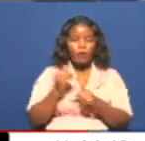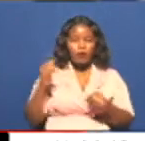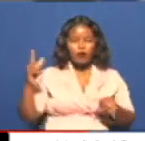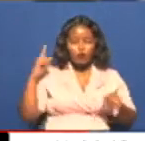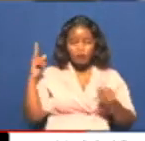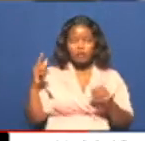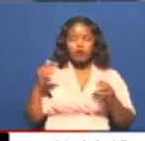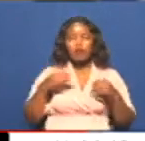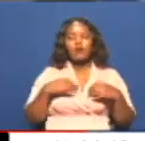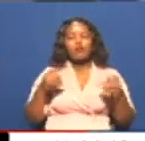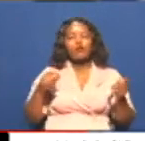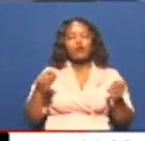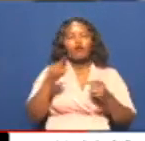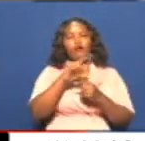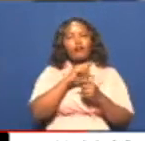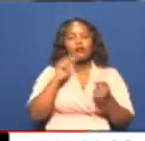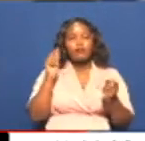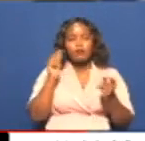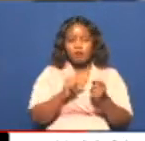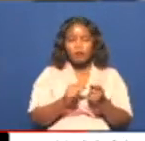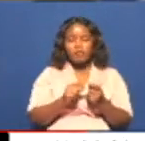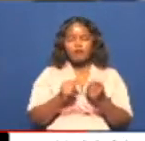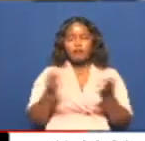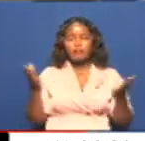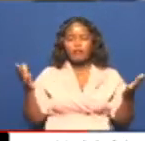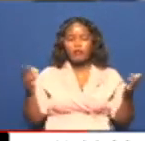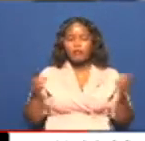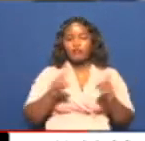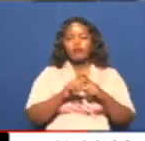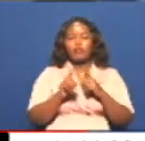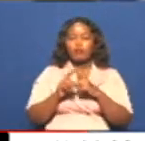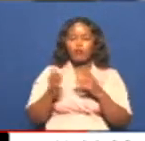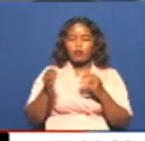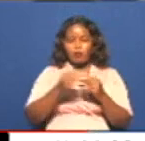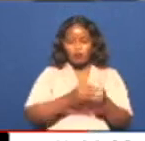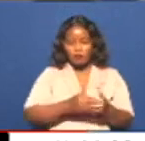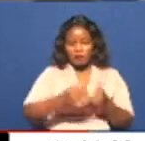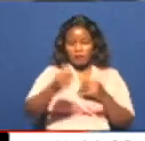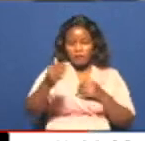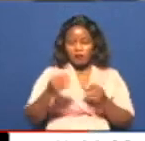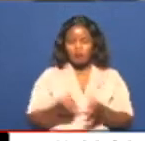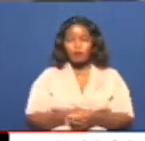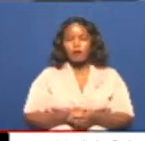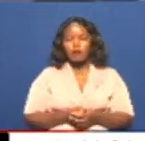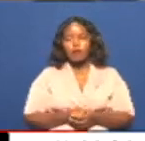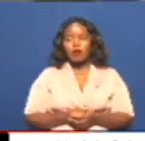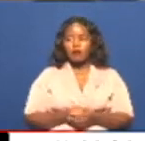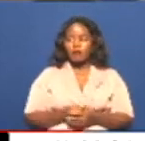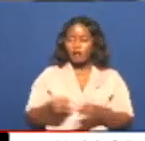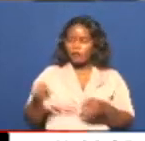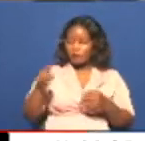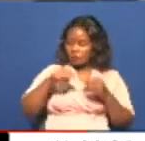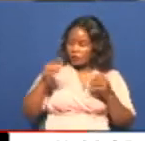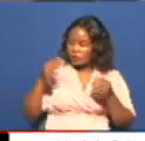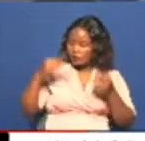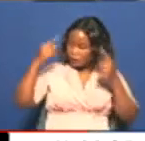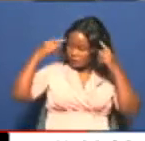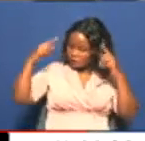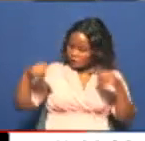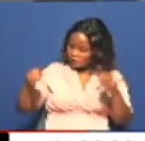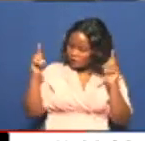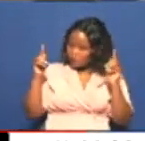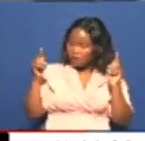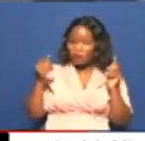specific short-term interests. So we don't make laws for posterity. The amendments, the